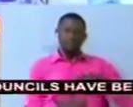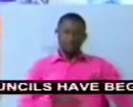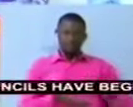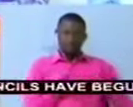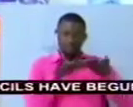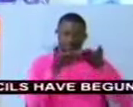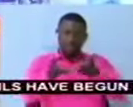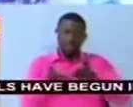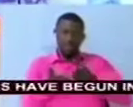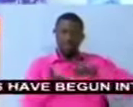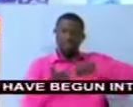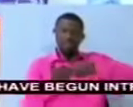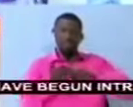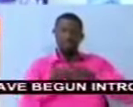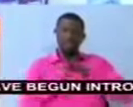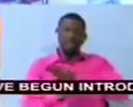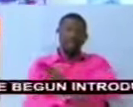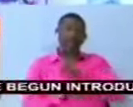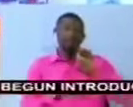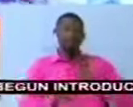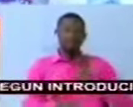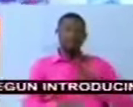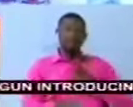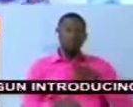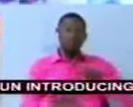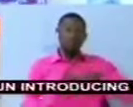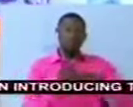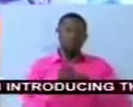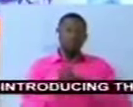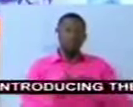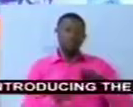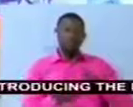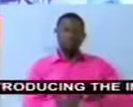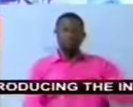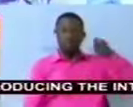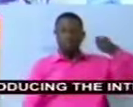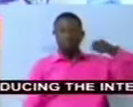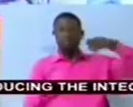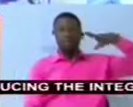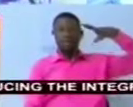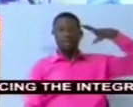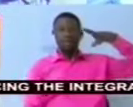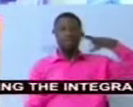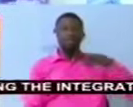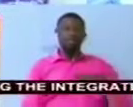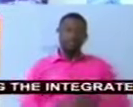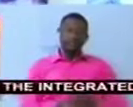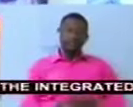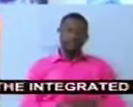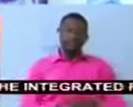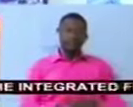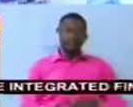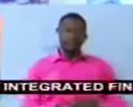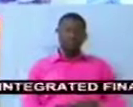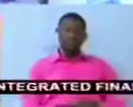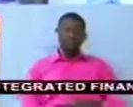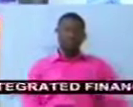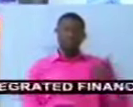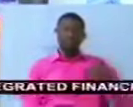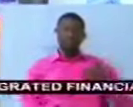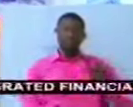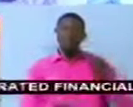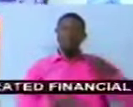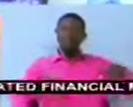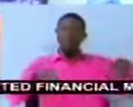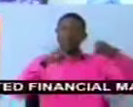take the television outside. Al generator bi. And I put on the generator. Koñ bobu yep mag ak ndaw ñep fa lañu